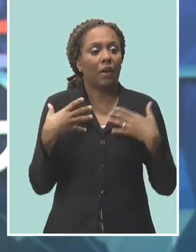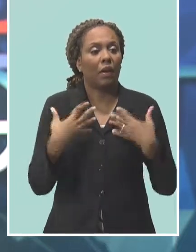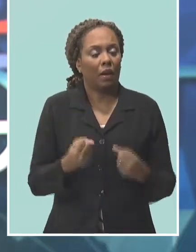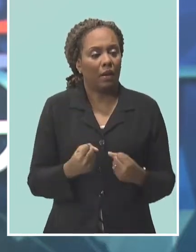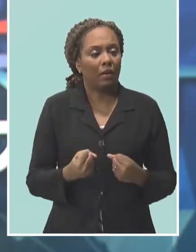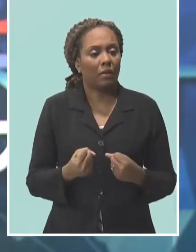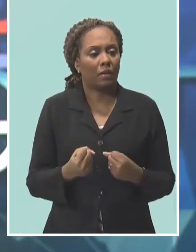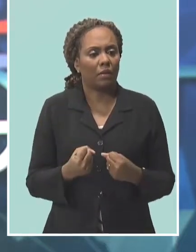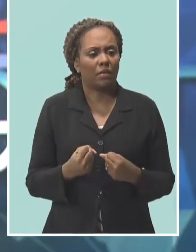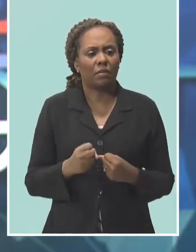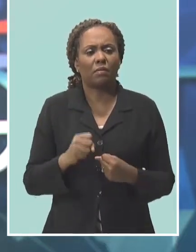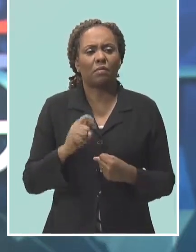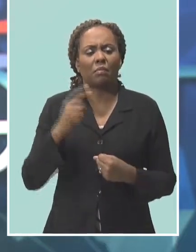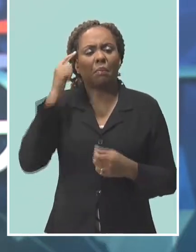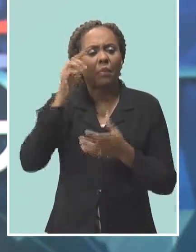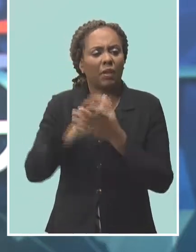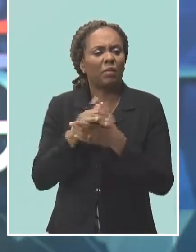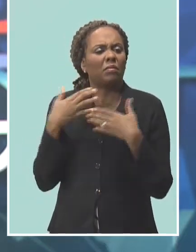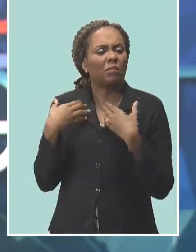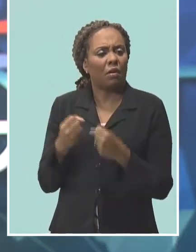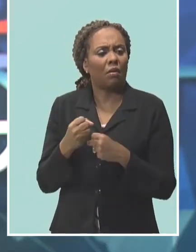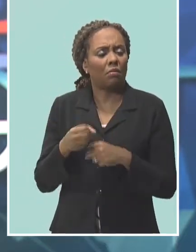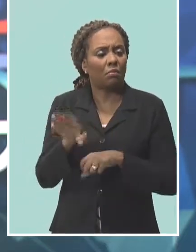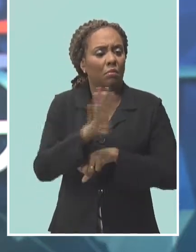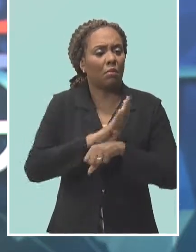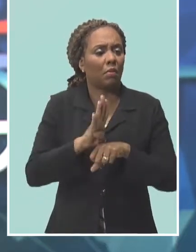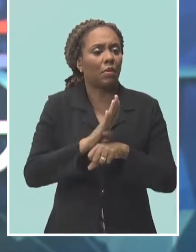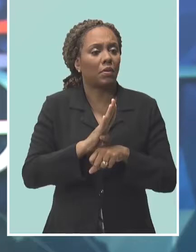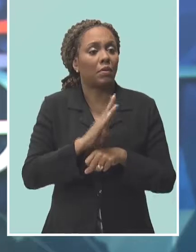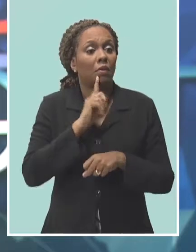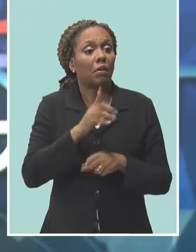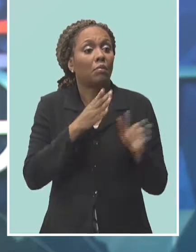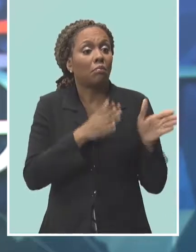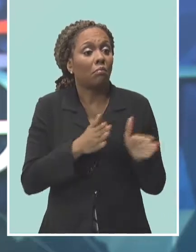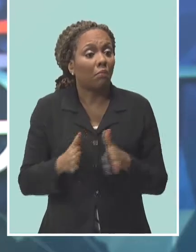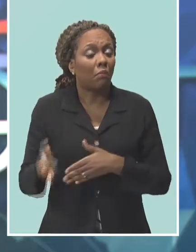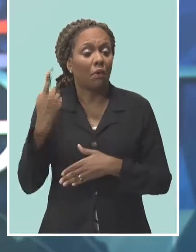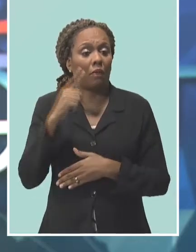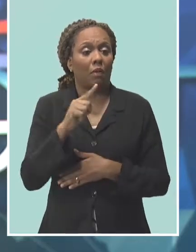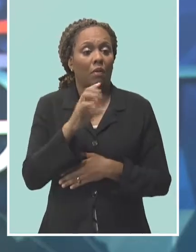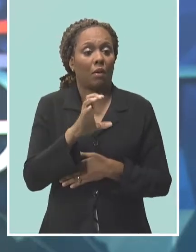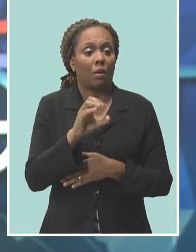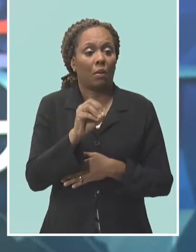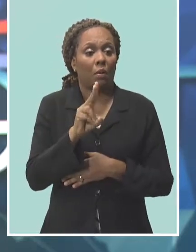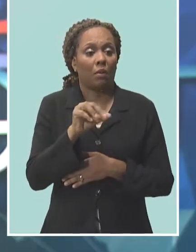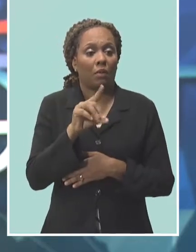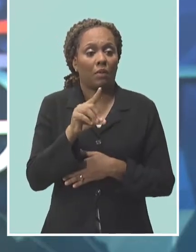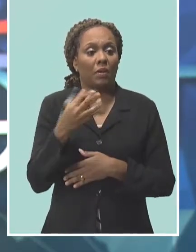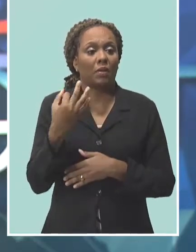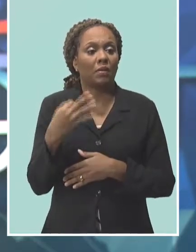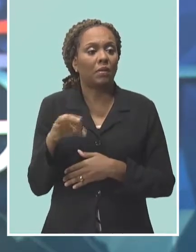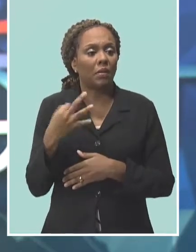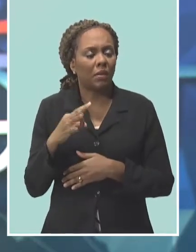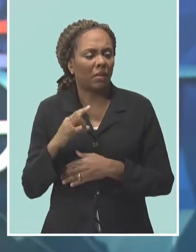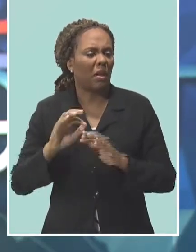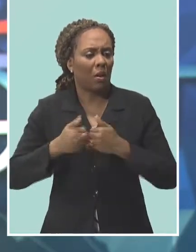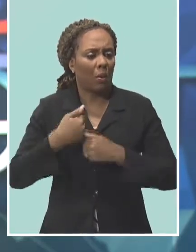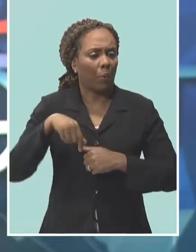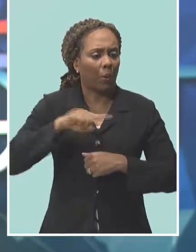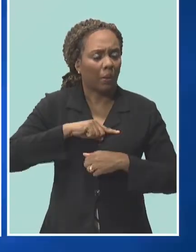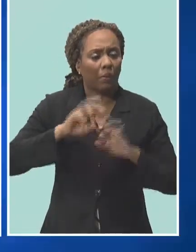confident Barbados is far better prepared for COVID-19. He says this is evident in all aspects of its response to the